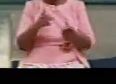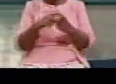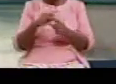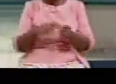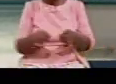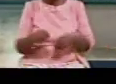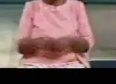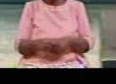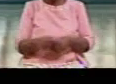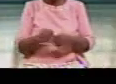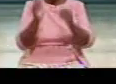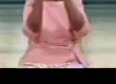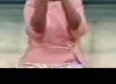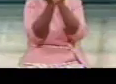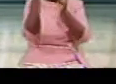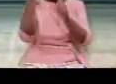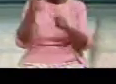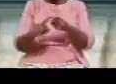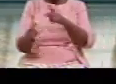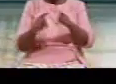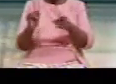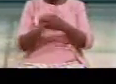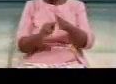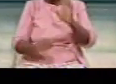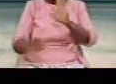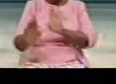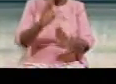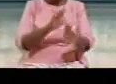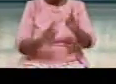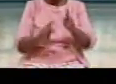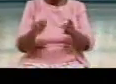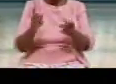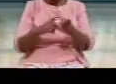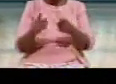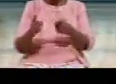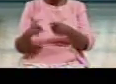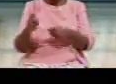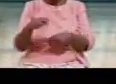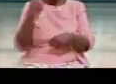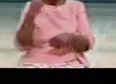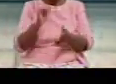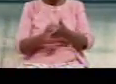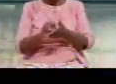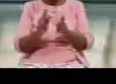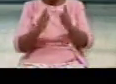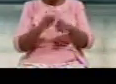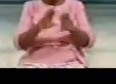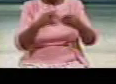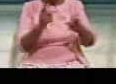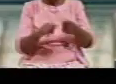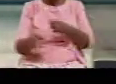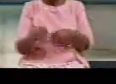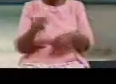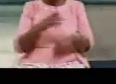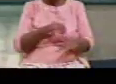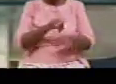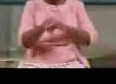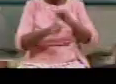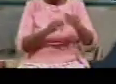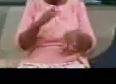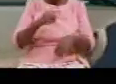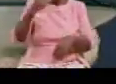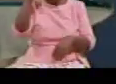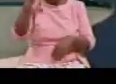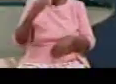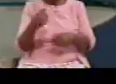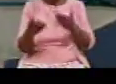are people, they're given to be trained by a man, either in mechanical work or in trade